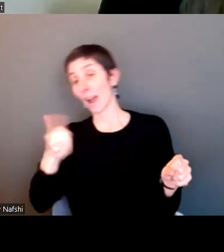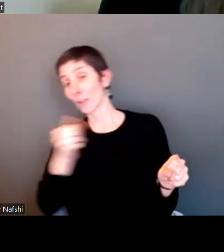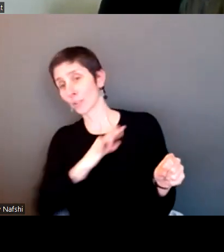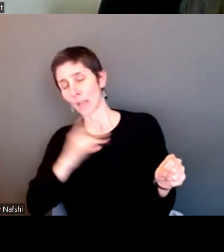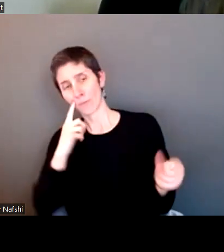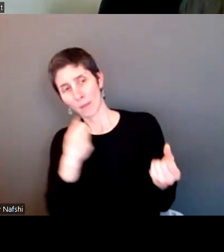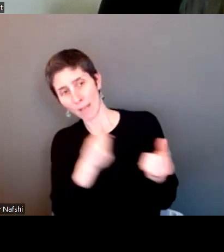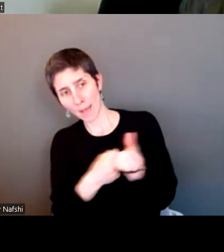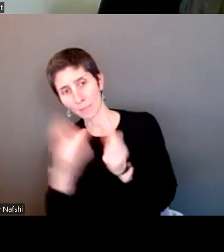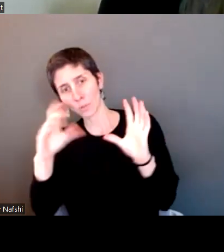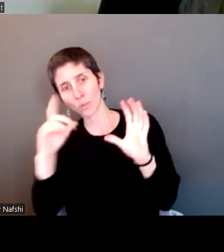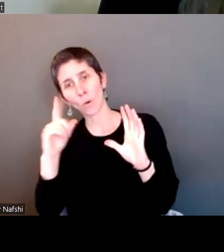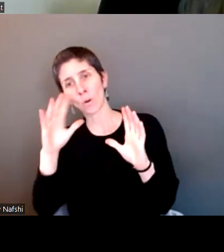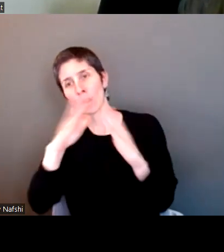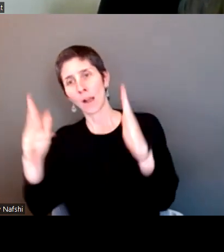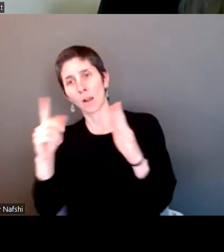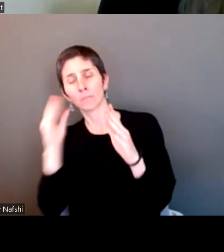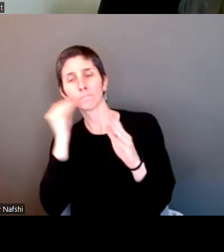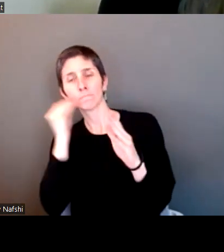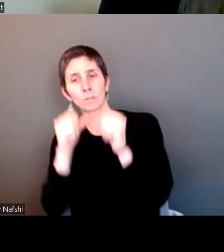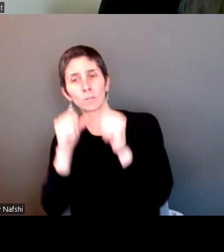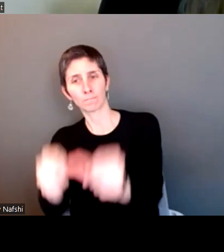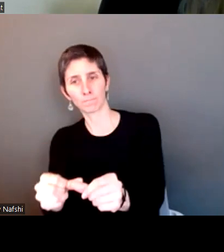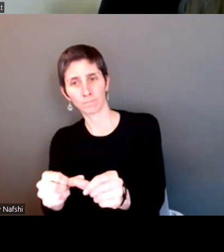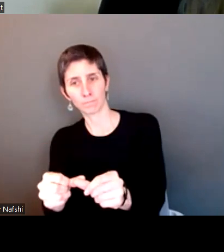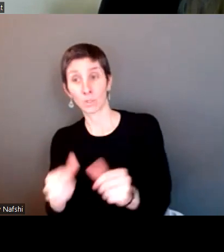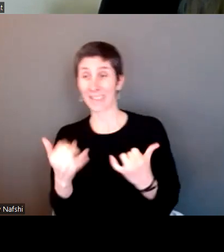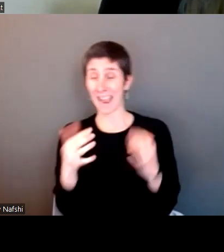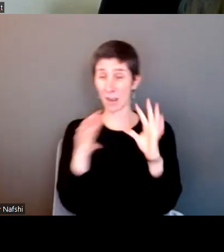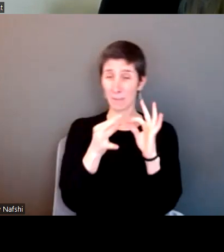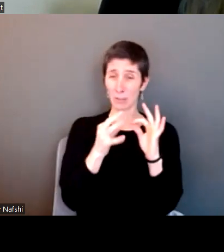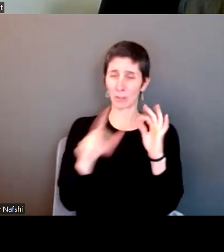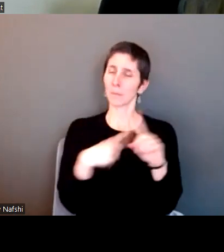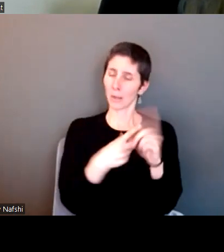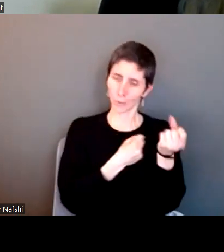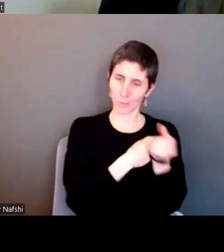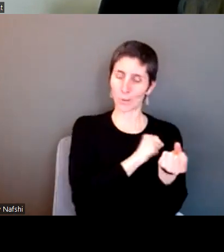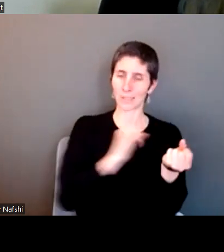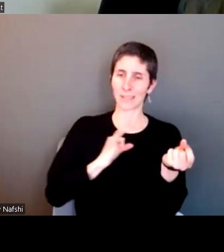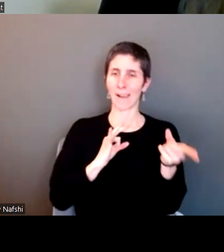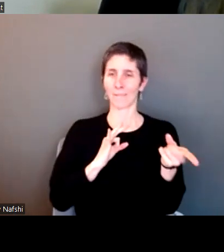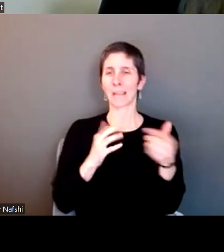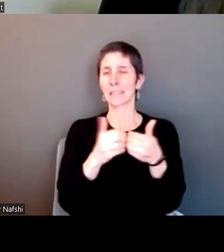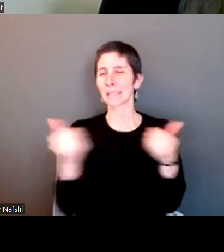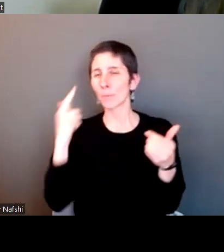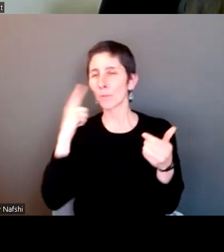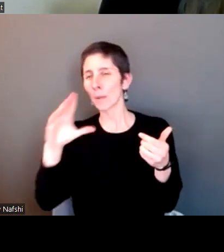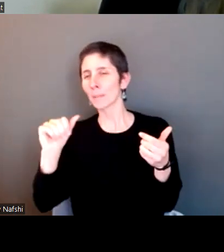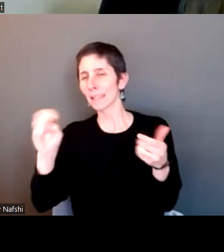out. So when I'm talking about single staff, I'm talking only about the support staff in the shelter. That's separate from the case management and the support that is in